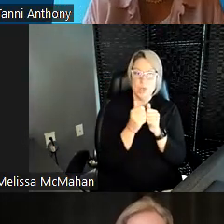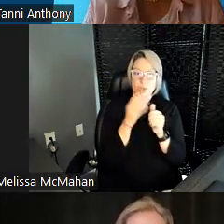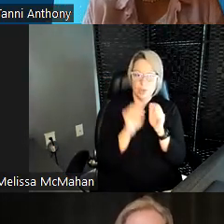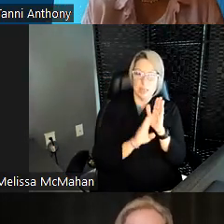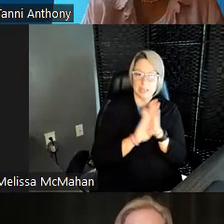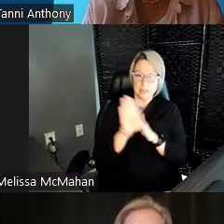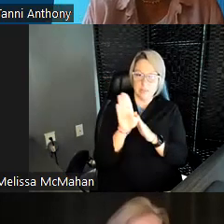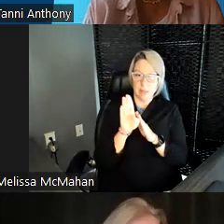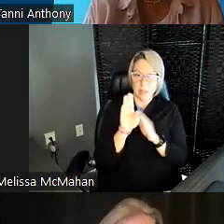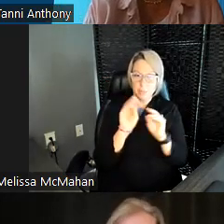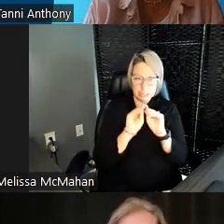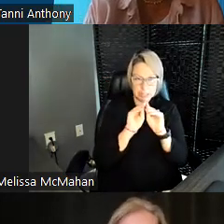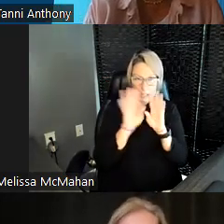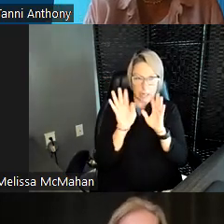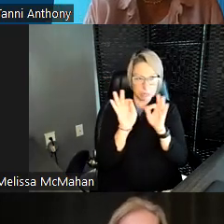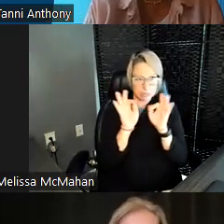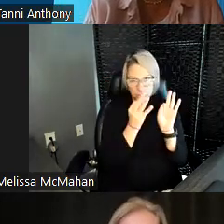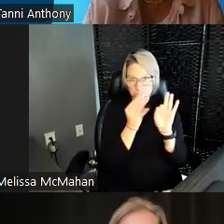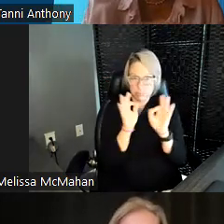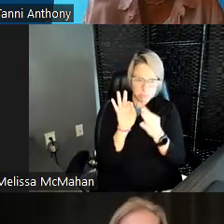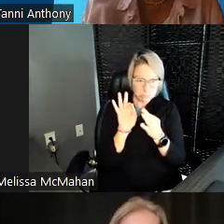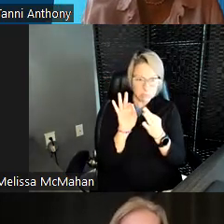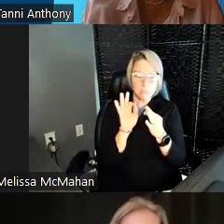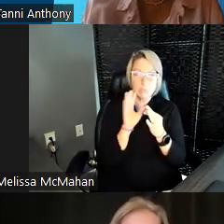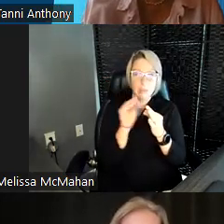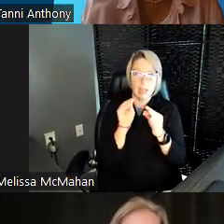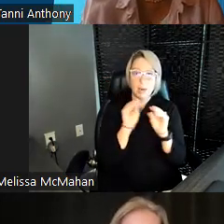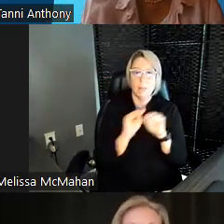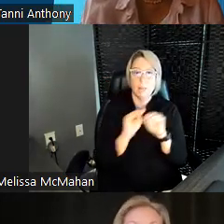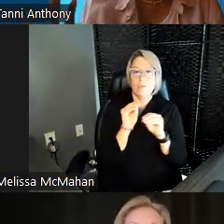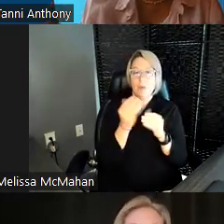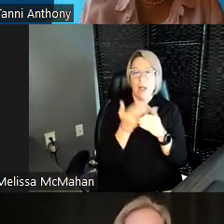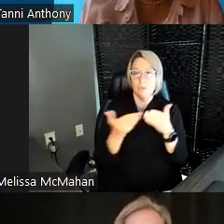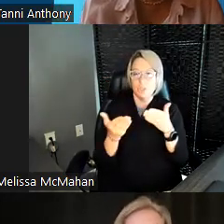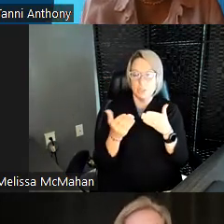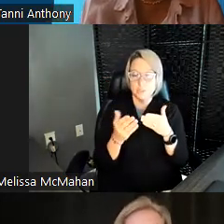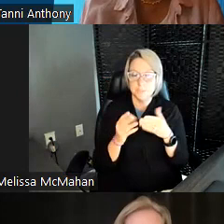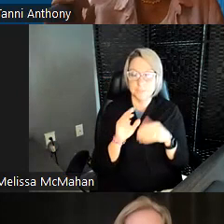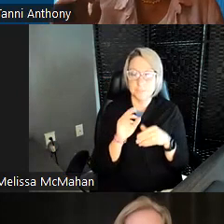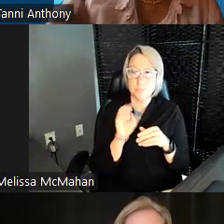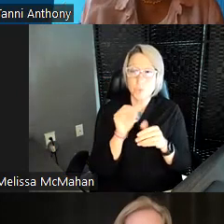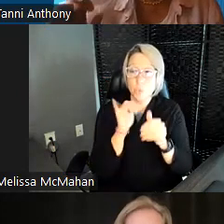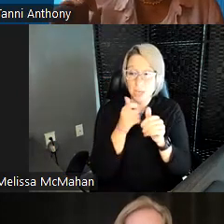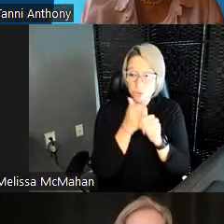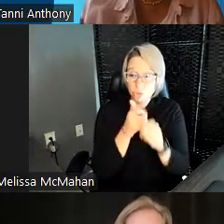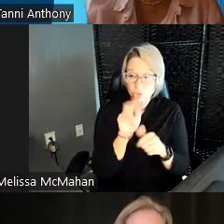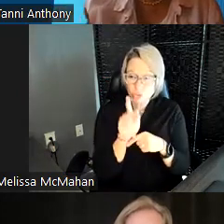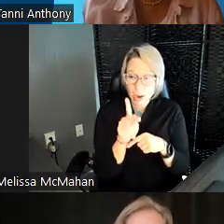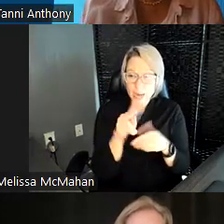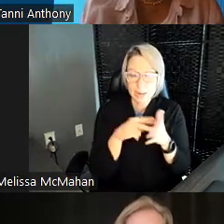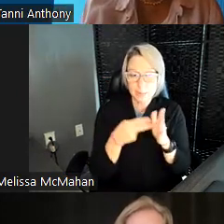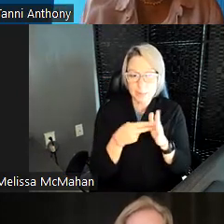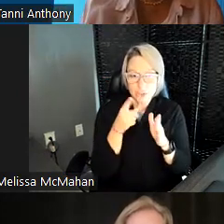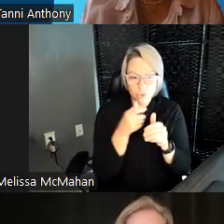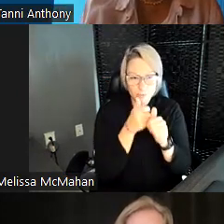capacity to travel together and to follow a moving objects. So tracking always means you're following something